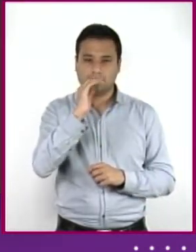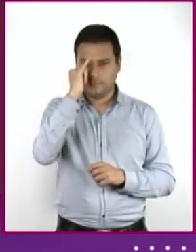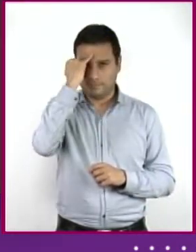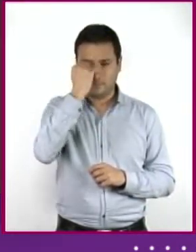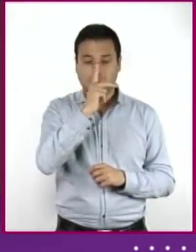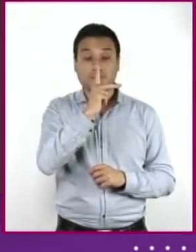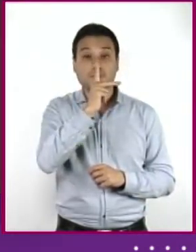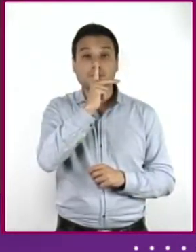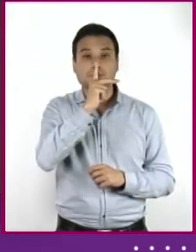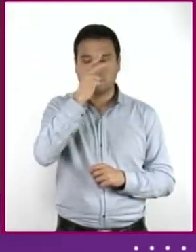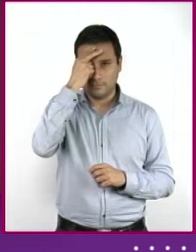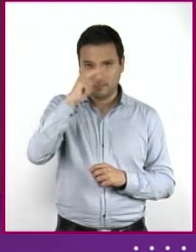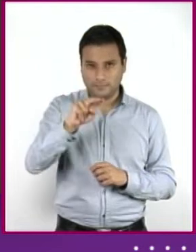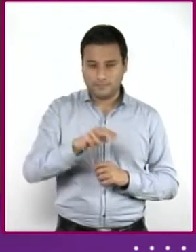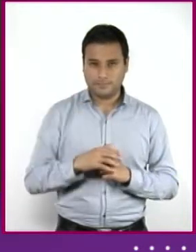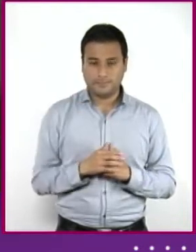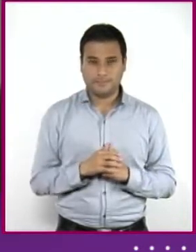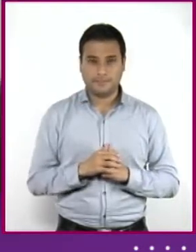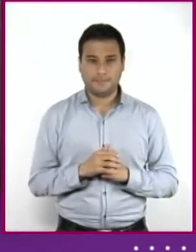es mexicano.